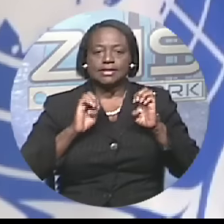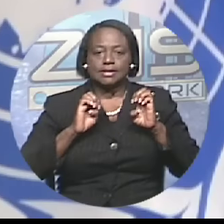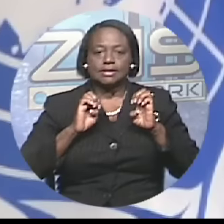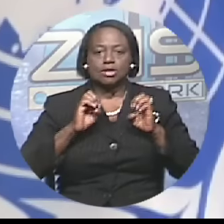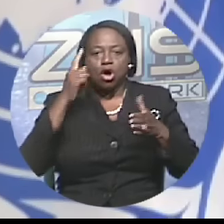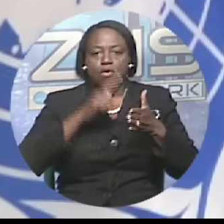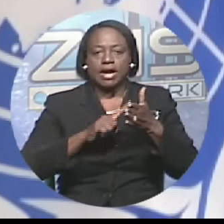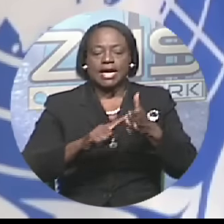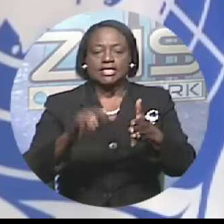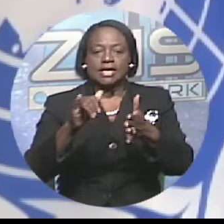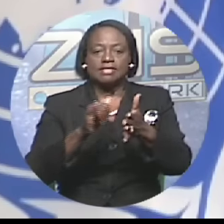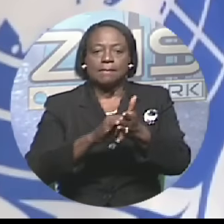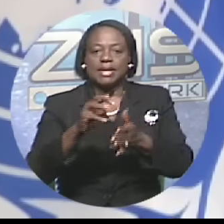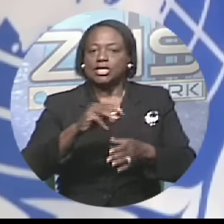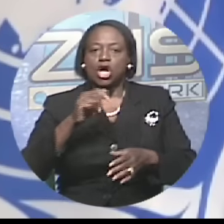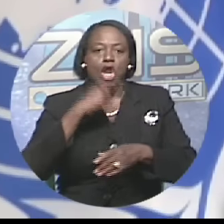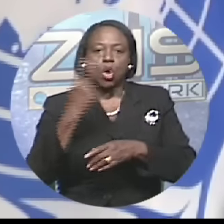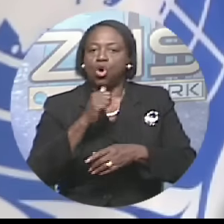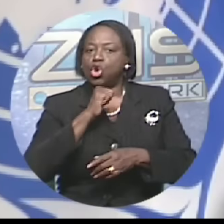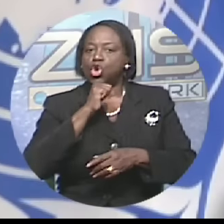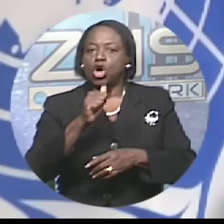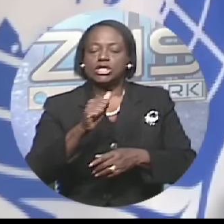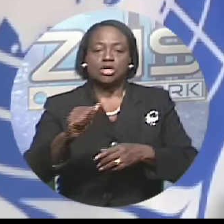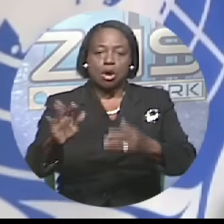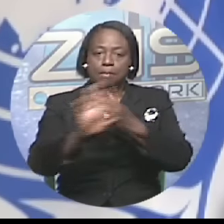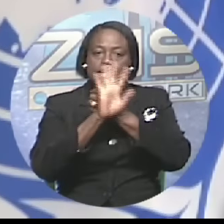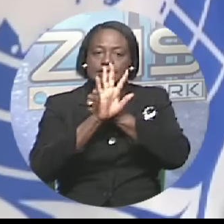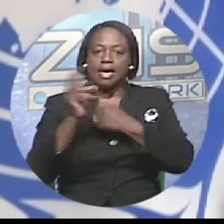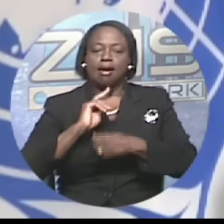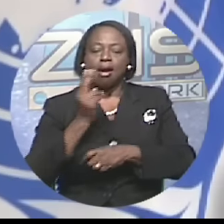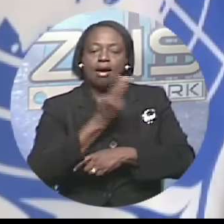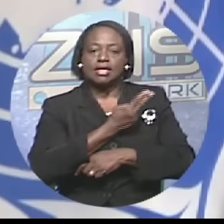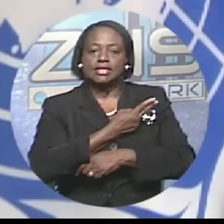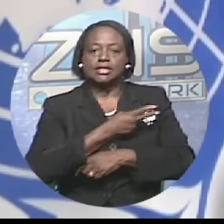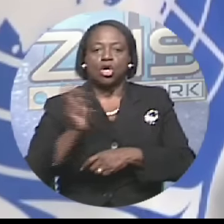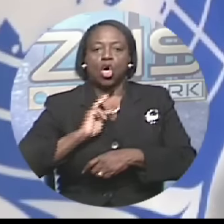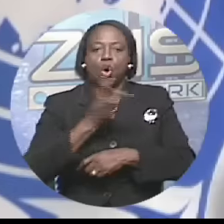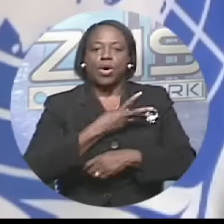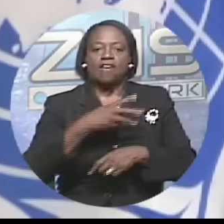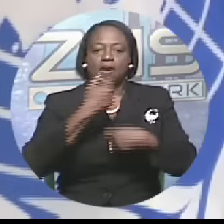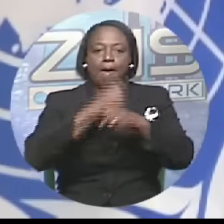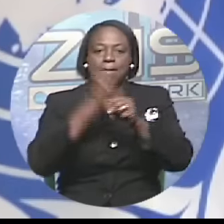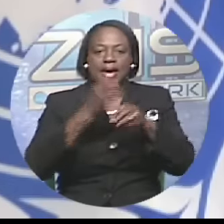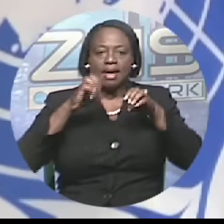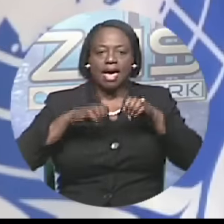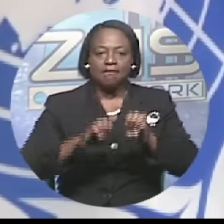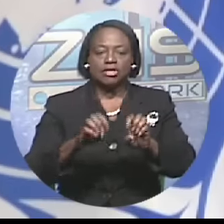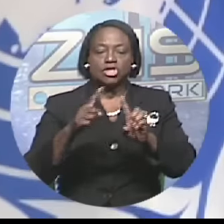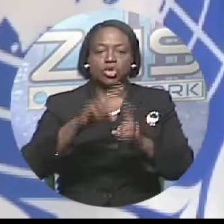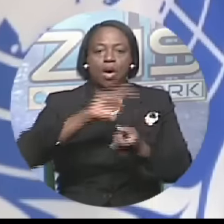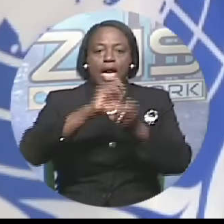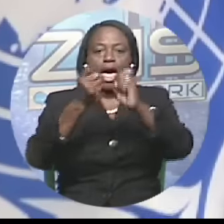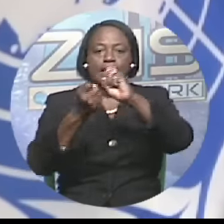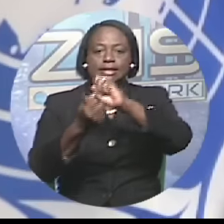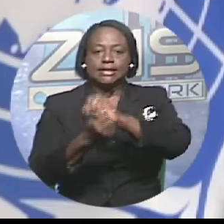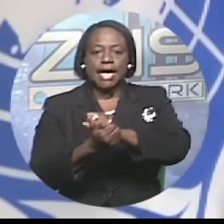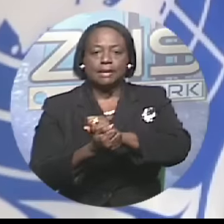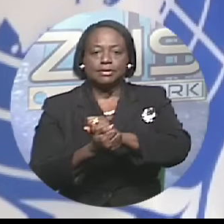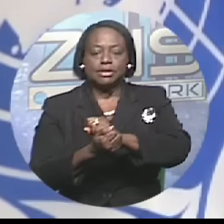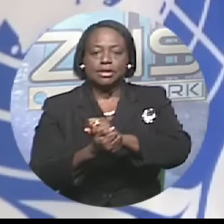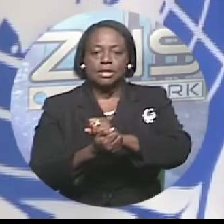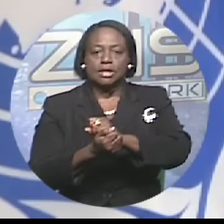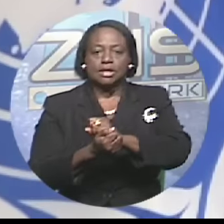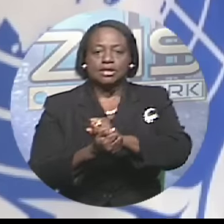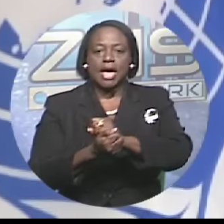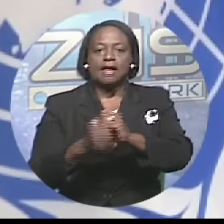Recognizing that mitigation alone will not protect us, we have made concerted efforts to adapt to the adverse effects